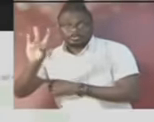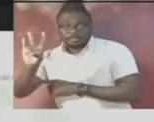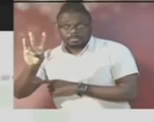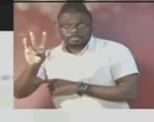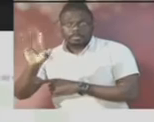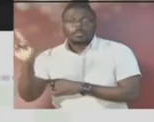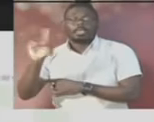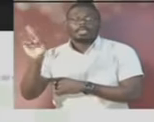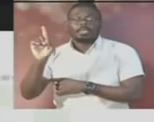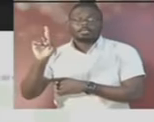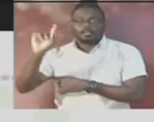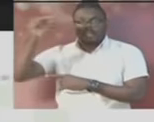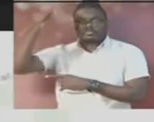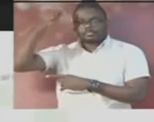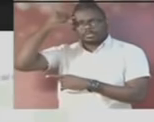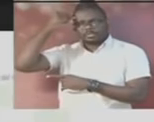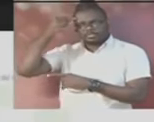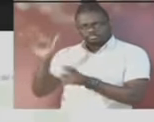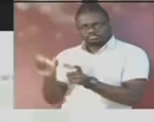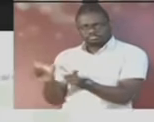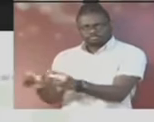quarantine facilities. We have